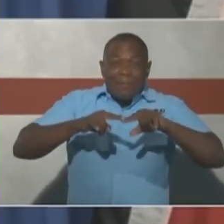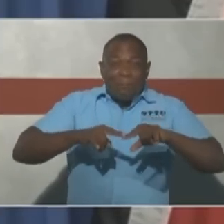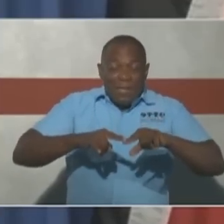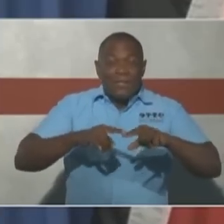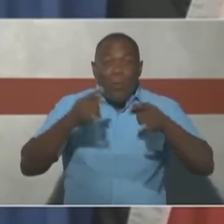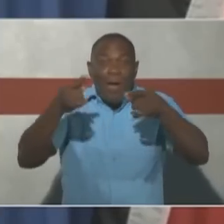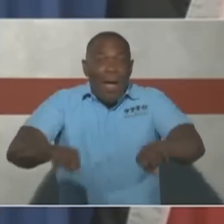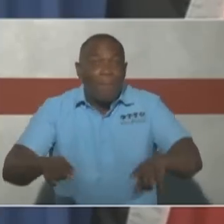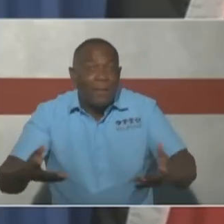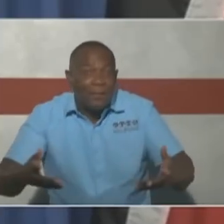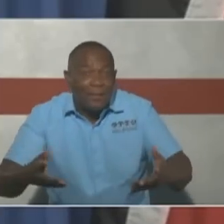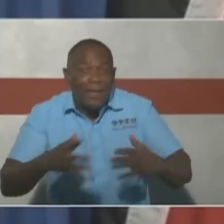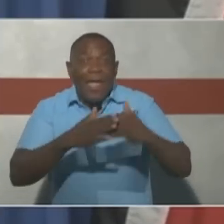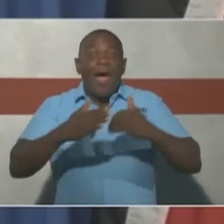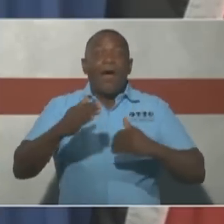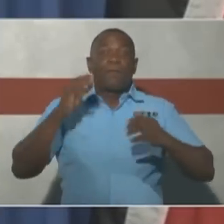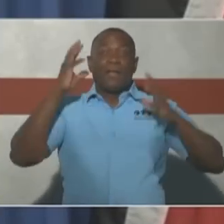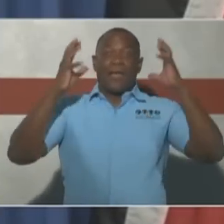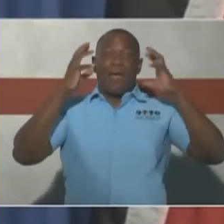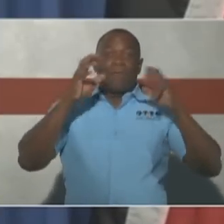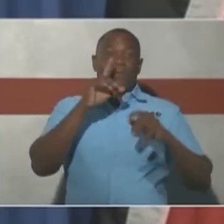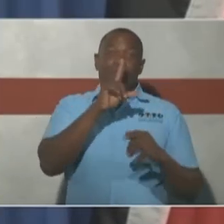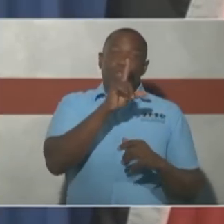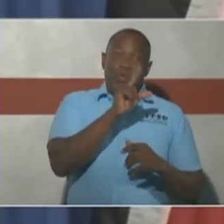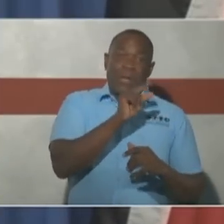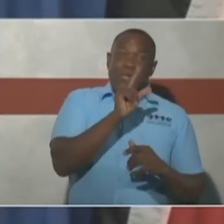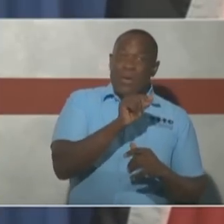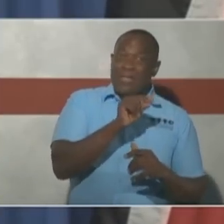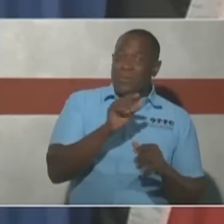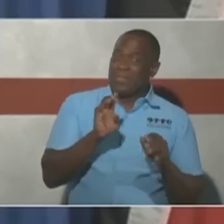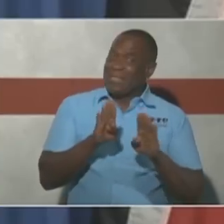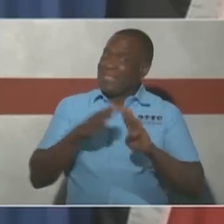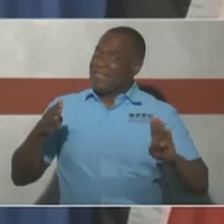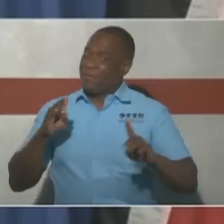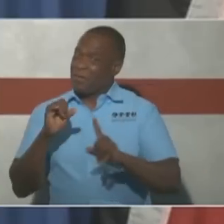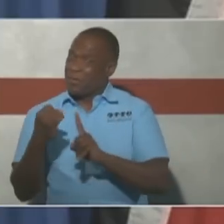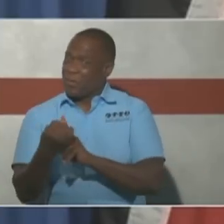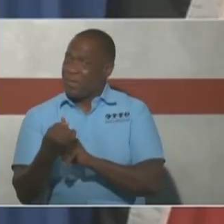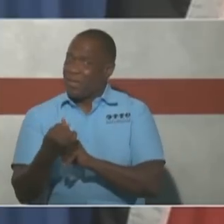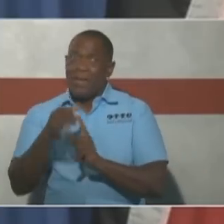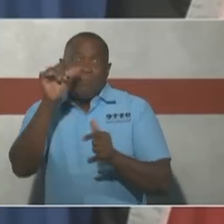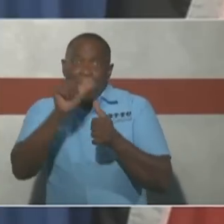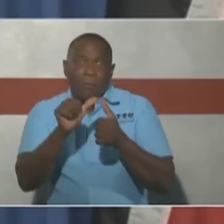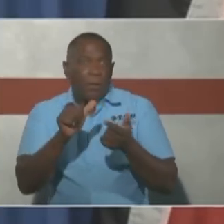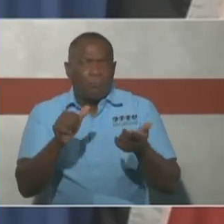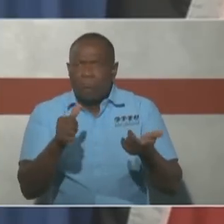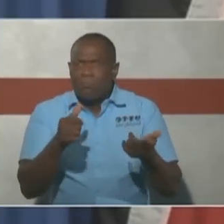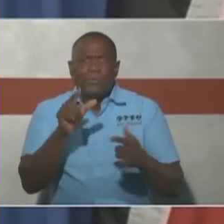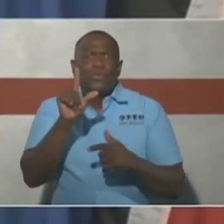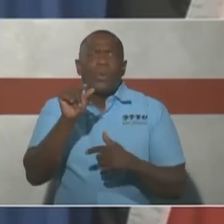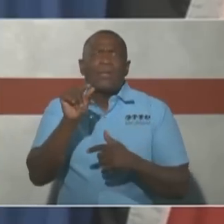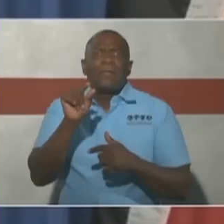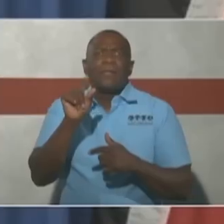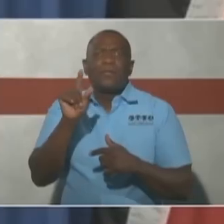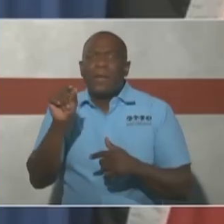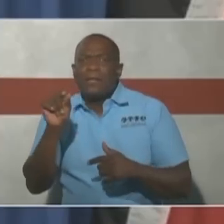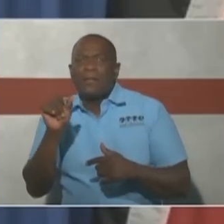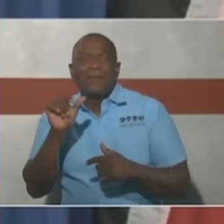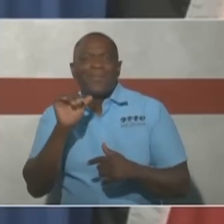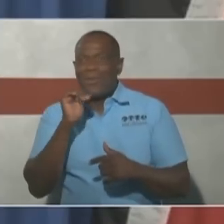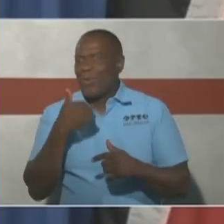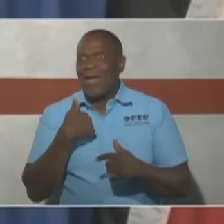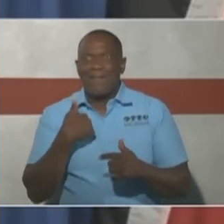all of the context you're providing, what happened after Carnival in 2020, we would see no reoccurrence of that after Carnival this